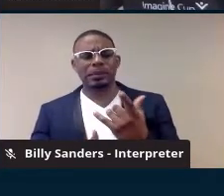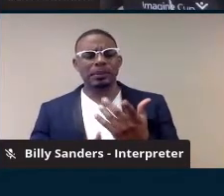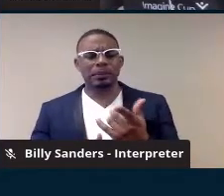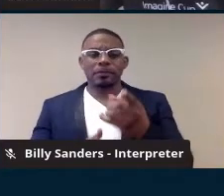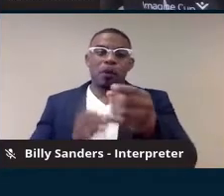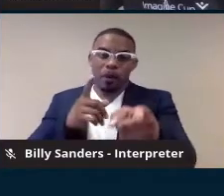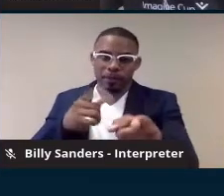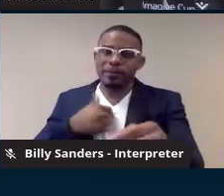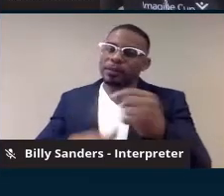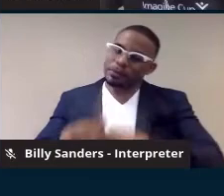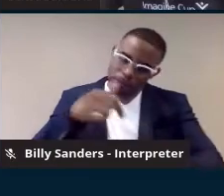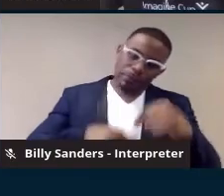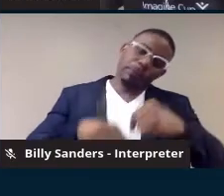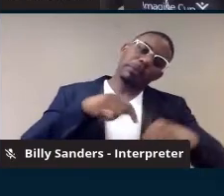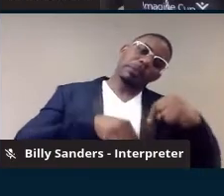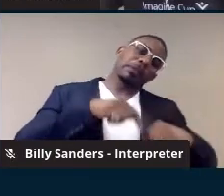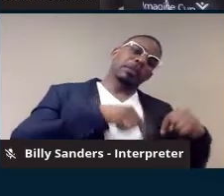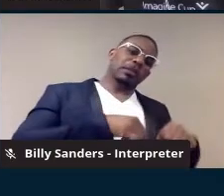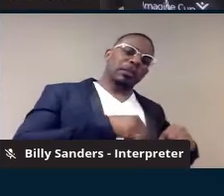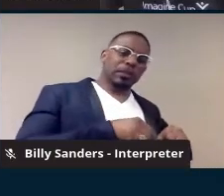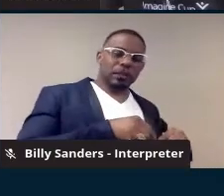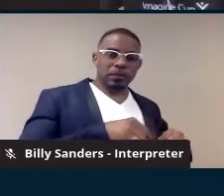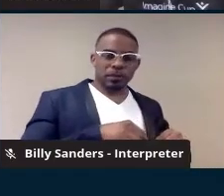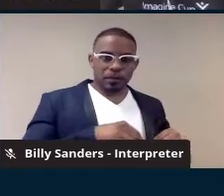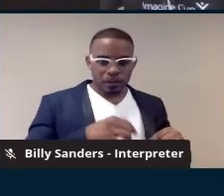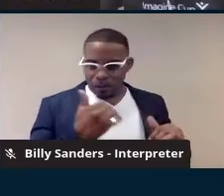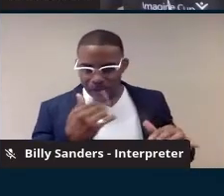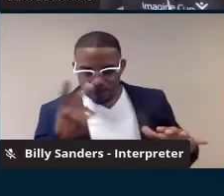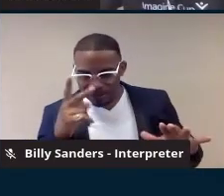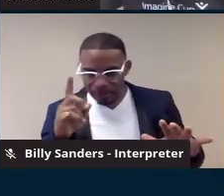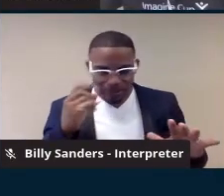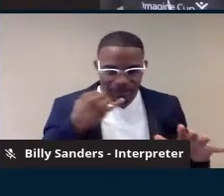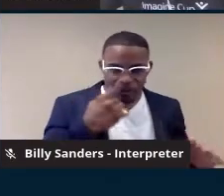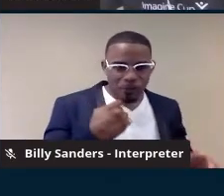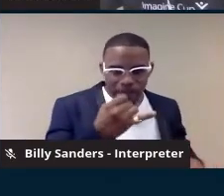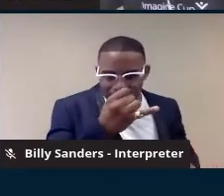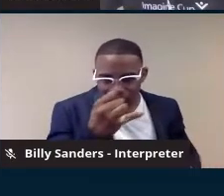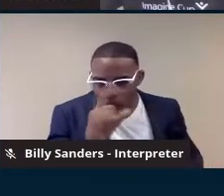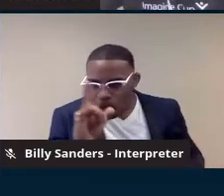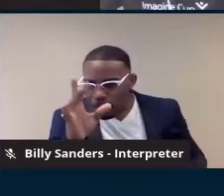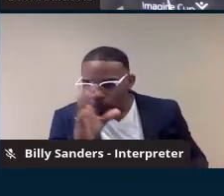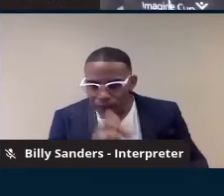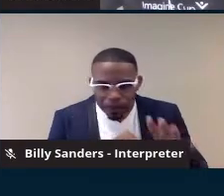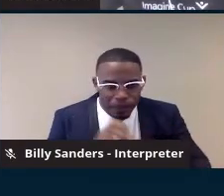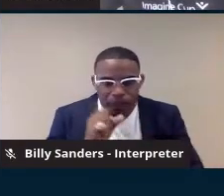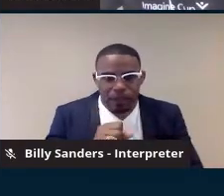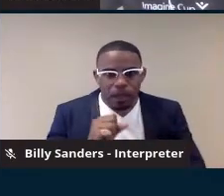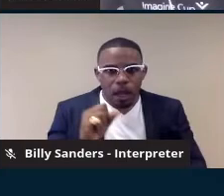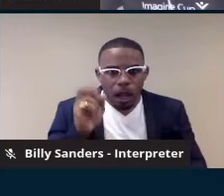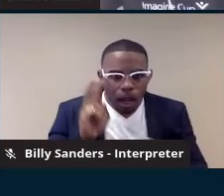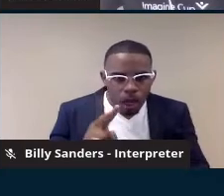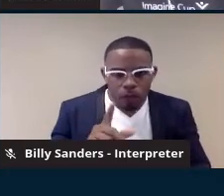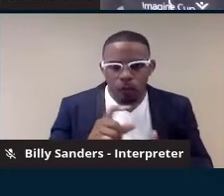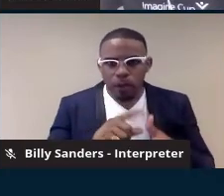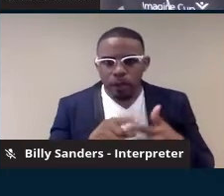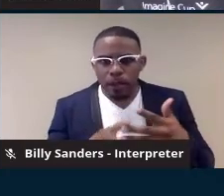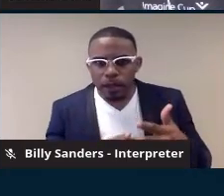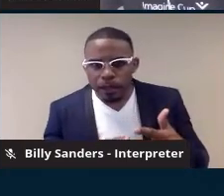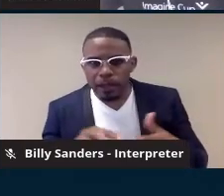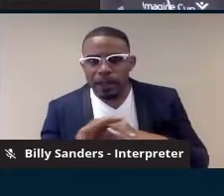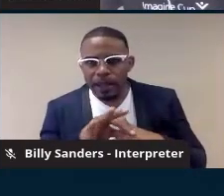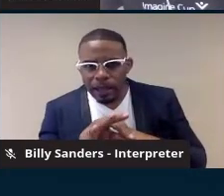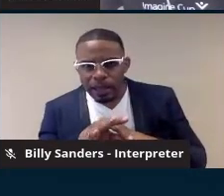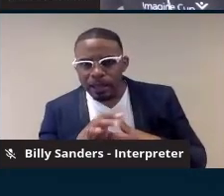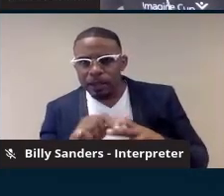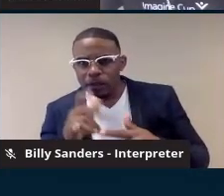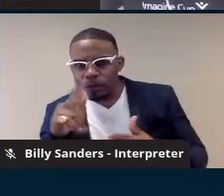going to go back to here. Try to see what we are missing. So we have localhost, we have port number 3000, and